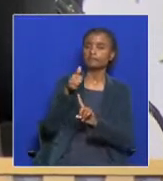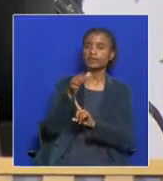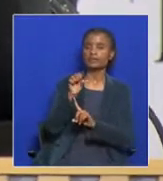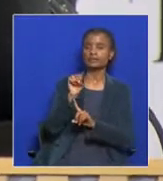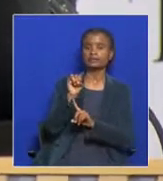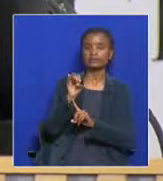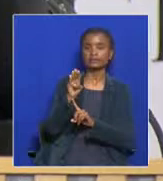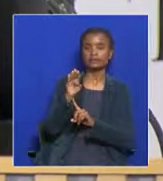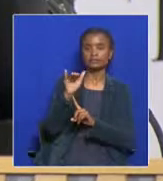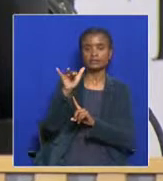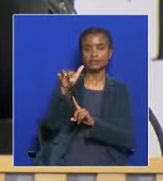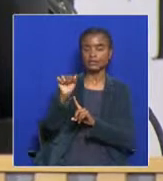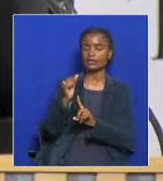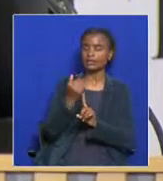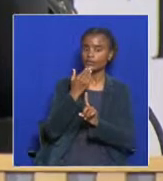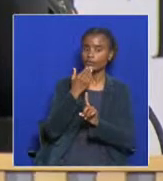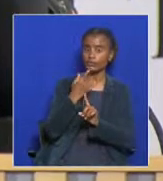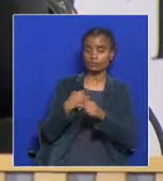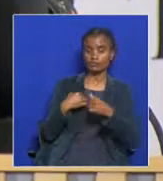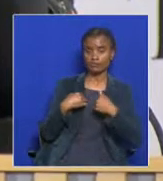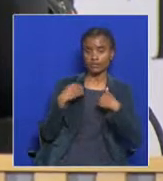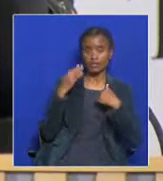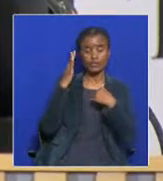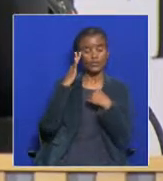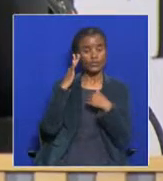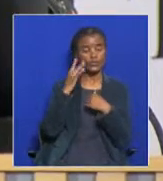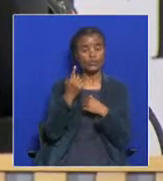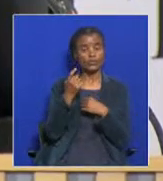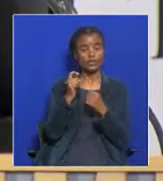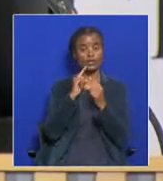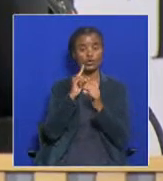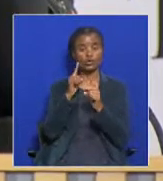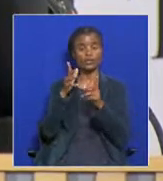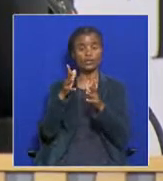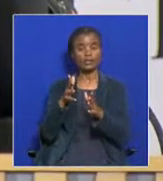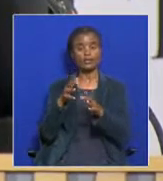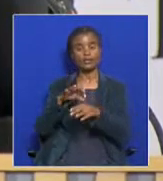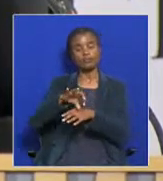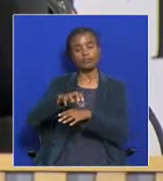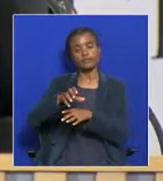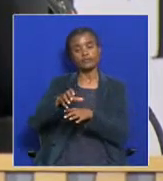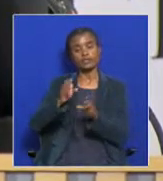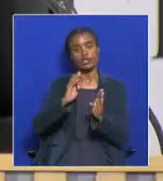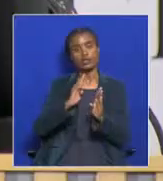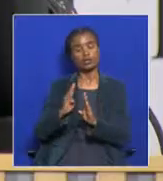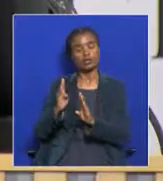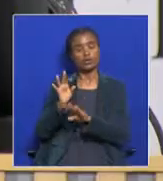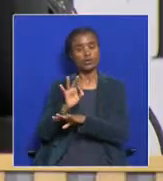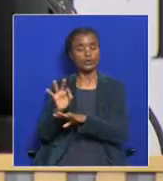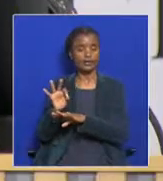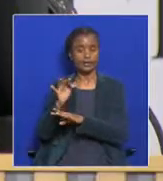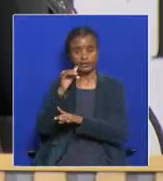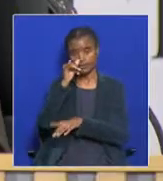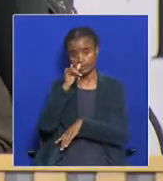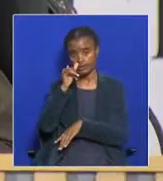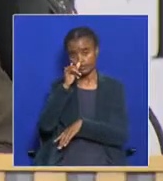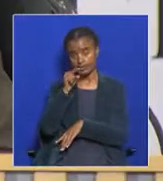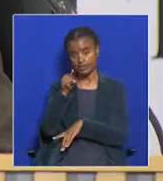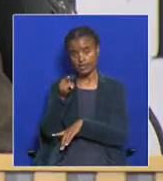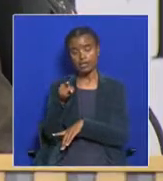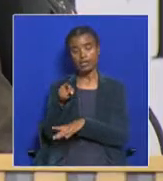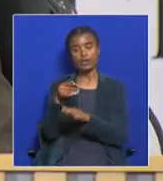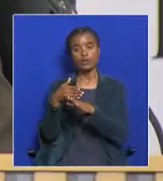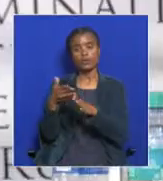is one of the commanders at Provincial Organized Crime, Okay. based at Provincial Building in Durban. Okay, so